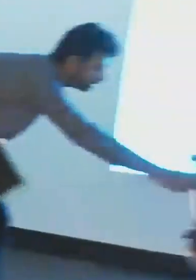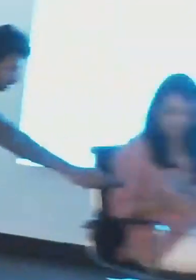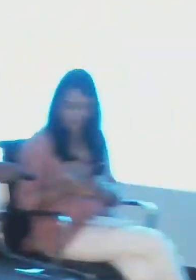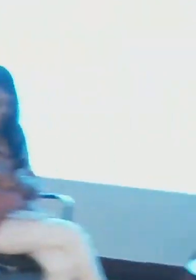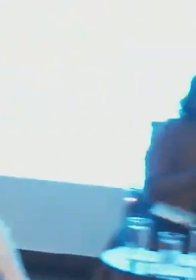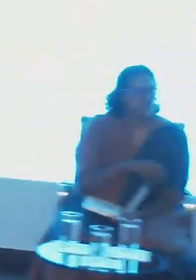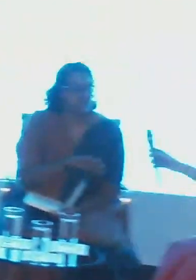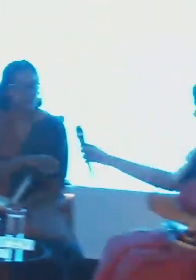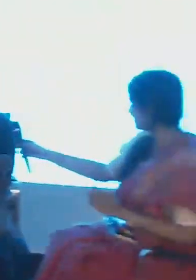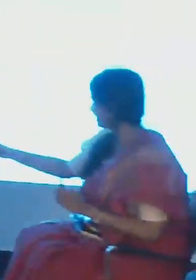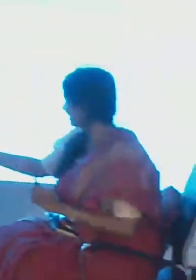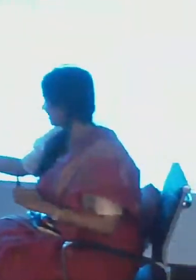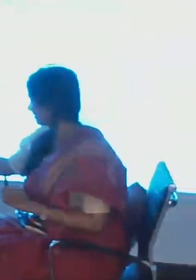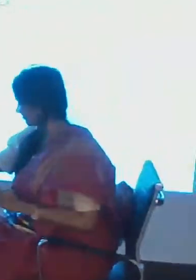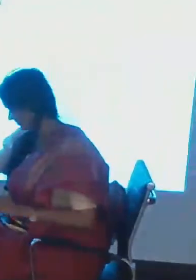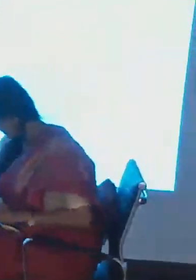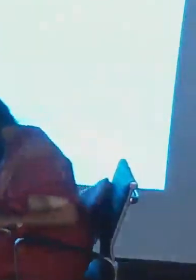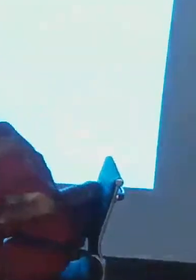Hello.